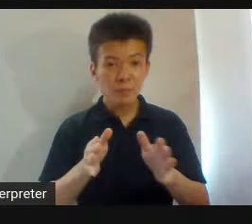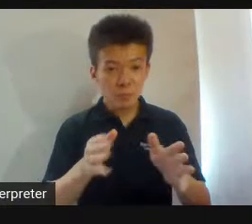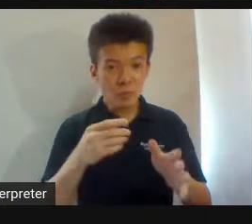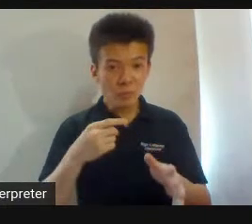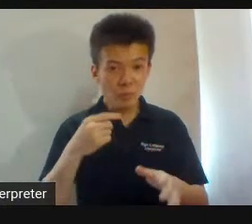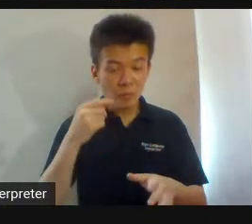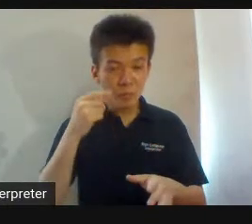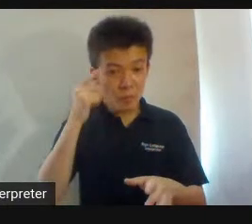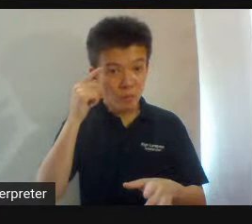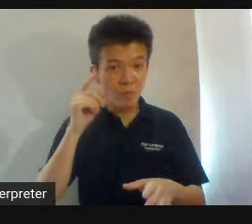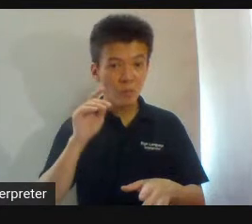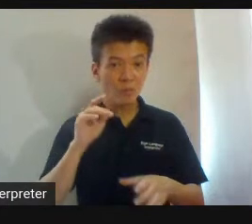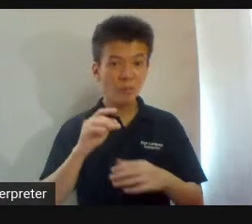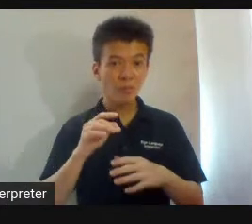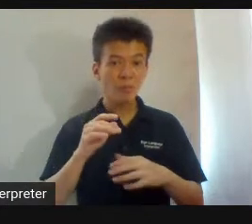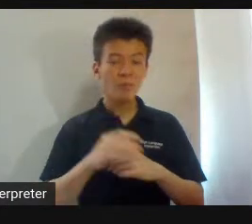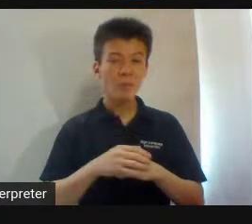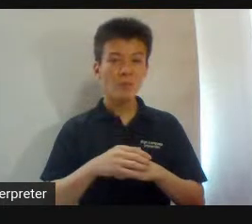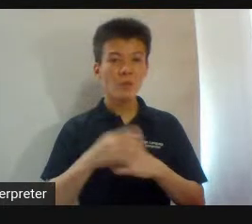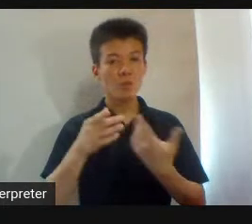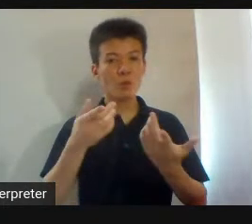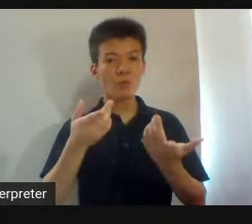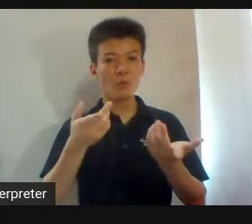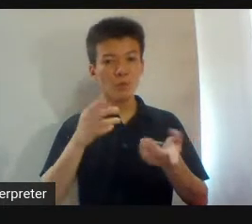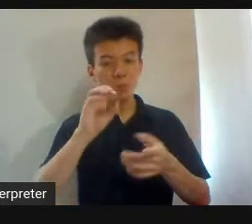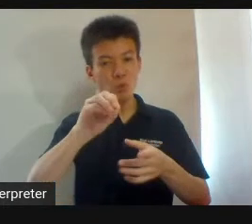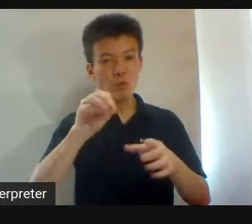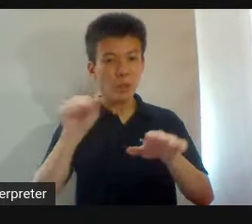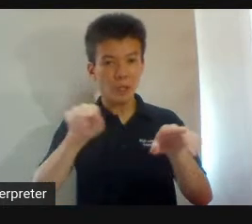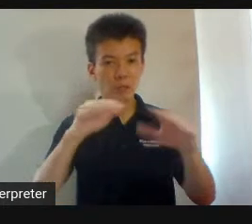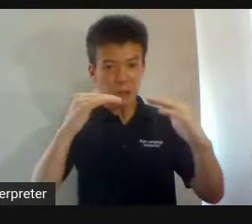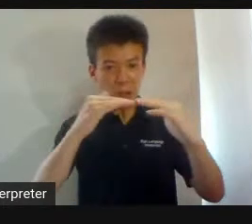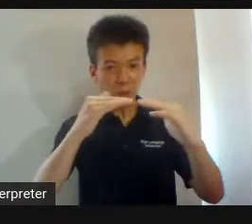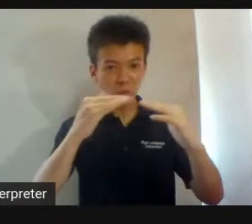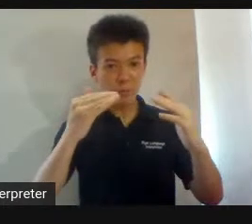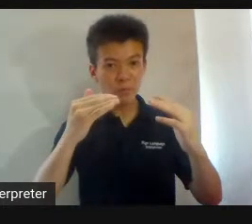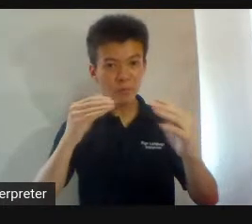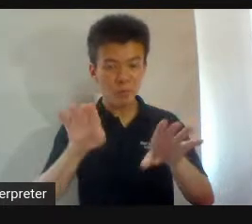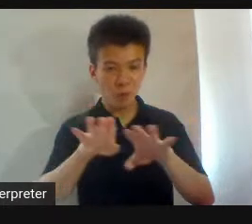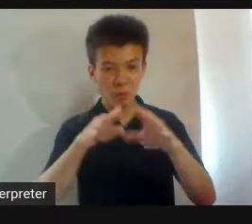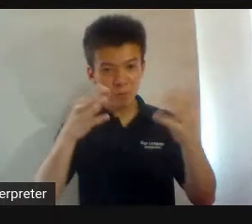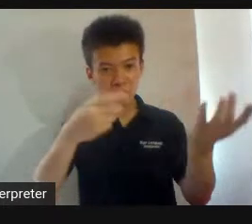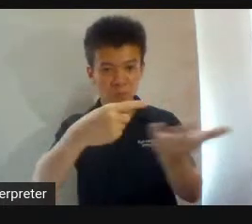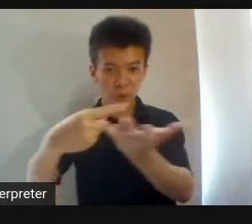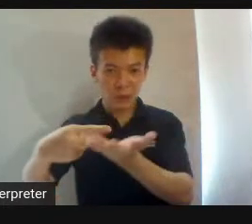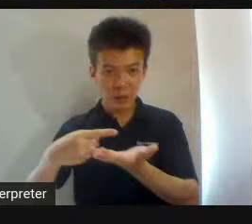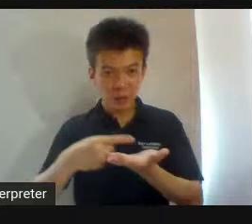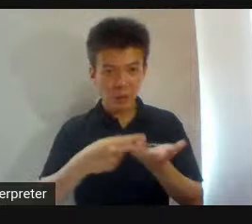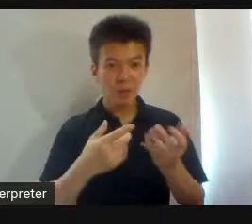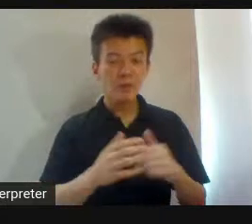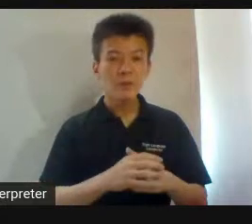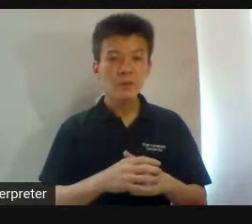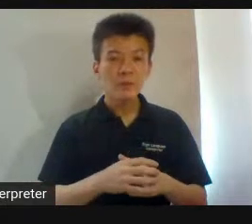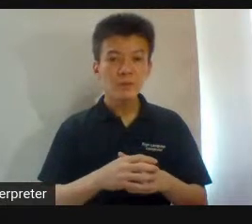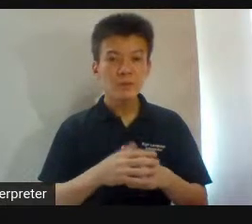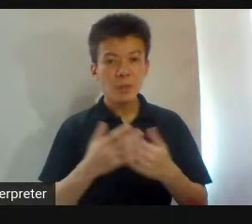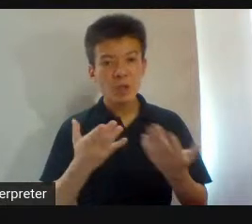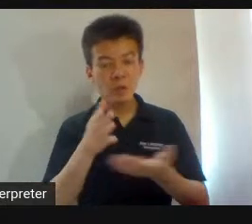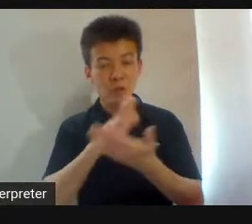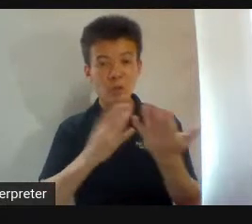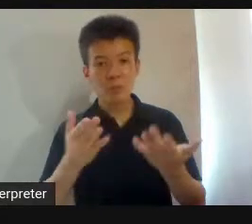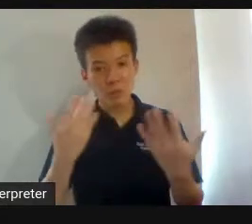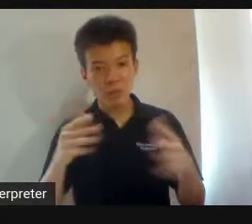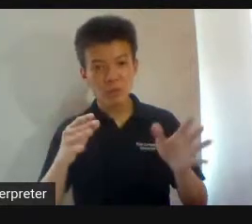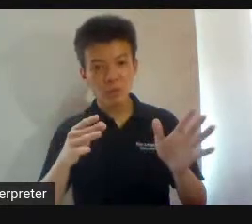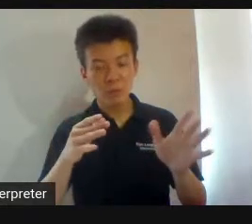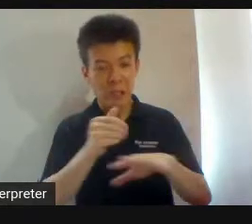I think if we are at a table as equals to openly discuss how certain things are